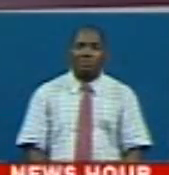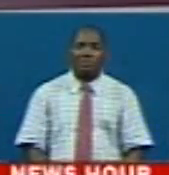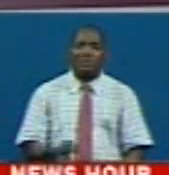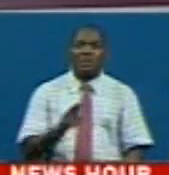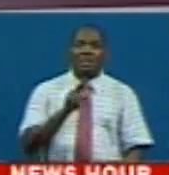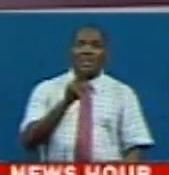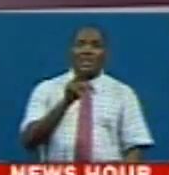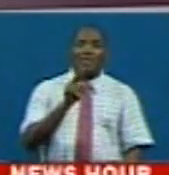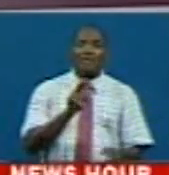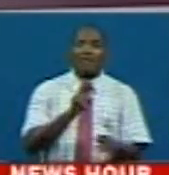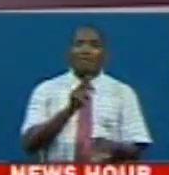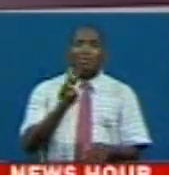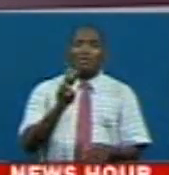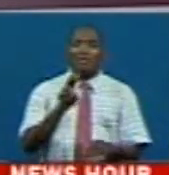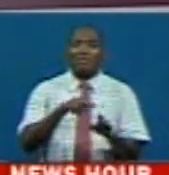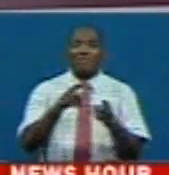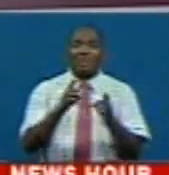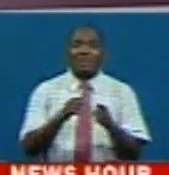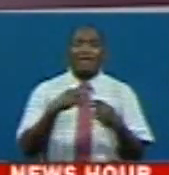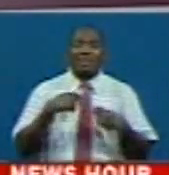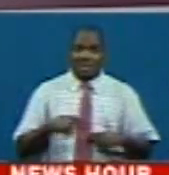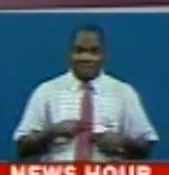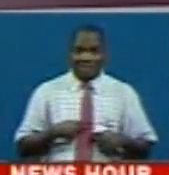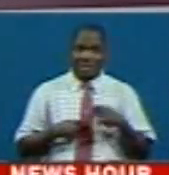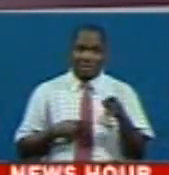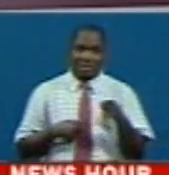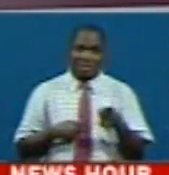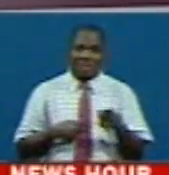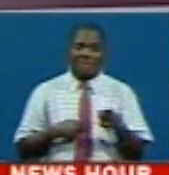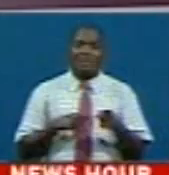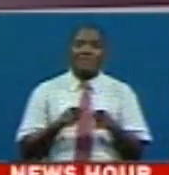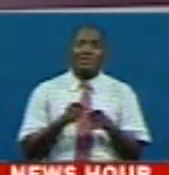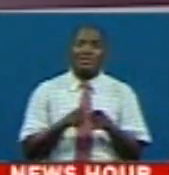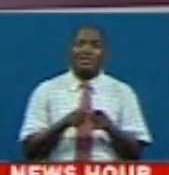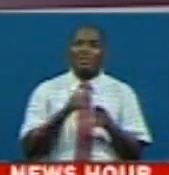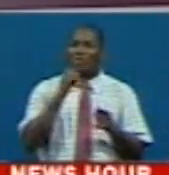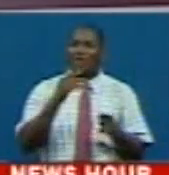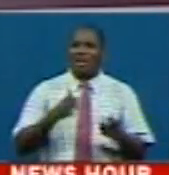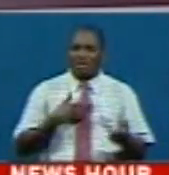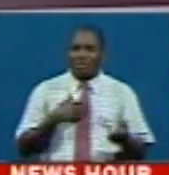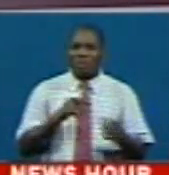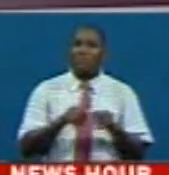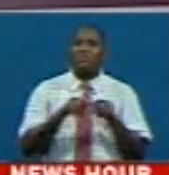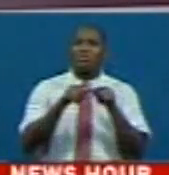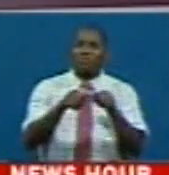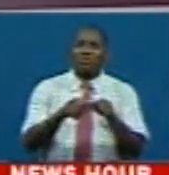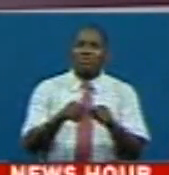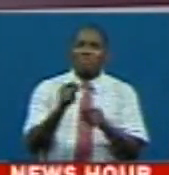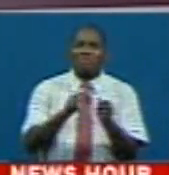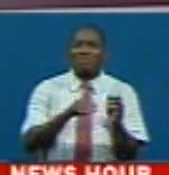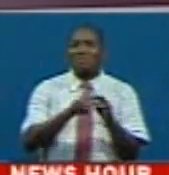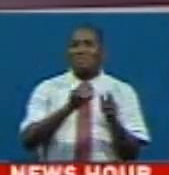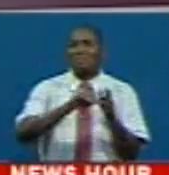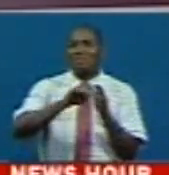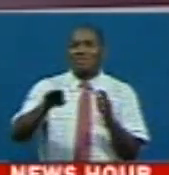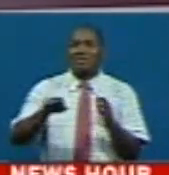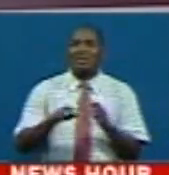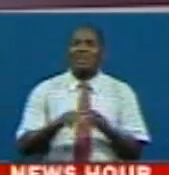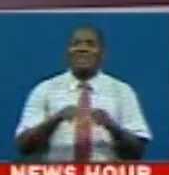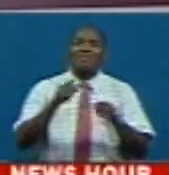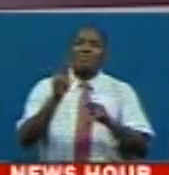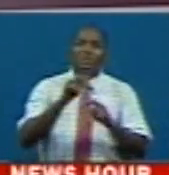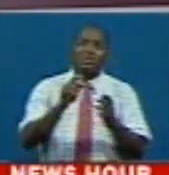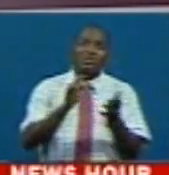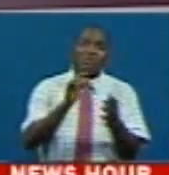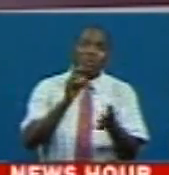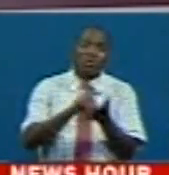The Upper West Regional Director of Health Services, Dr. Osei Kufuor-Afre, is not happy about the continuous rejection of posting